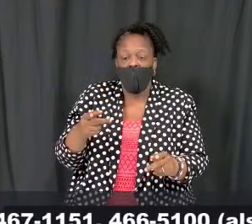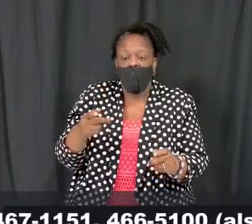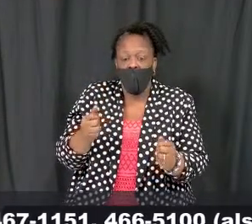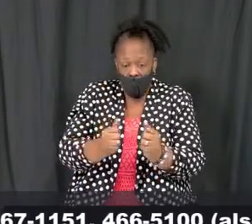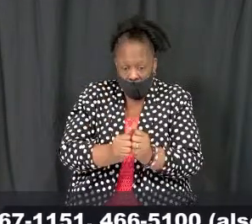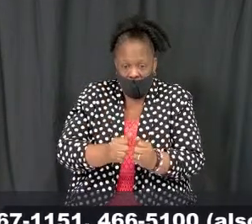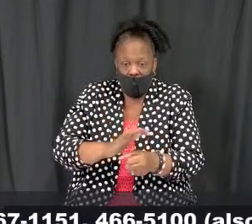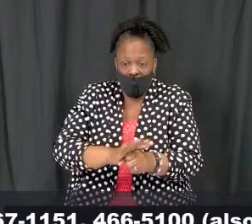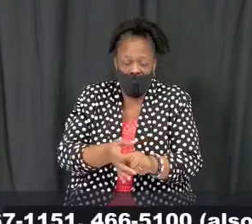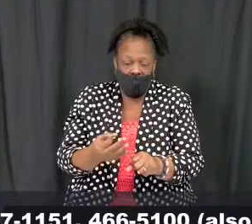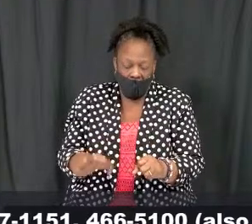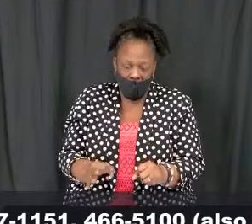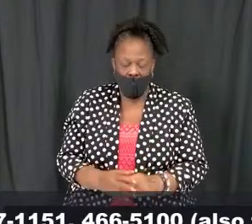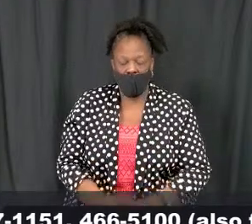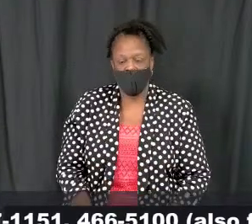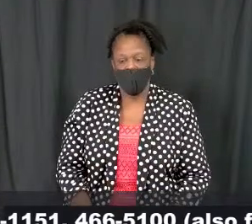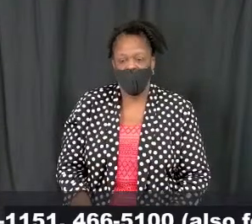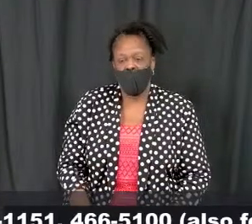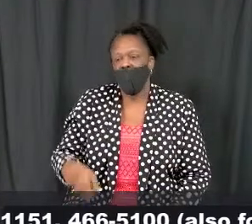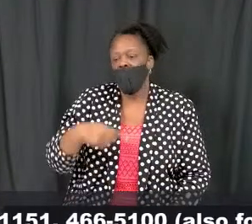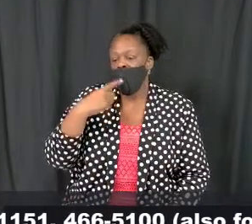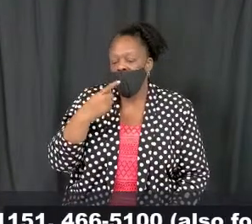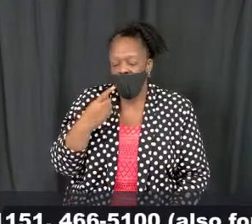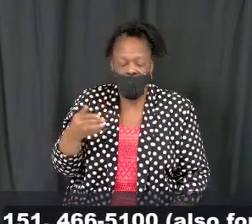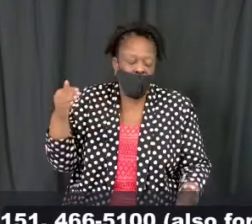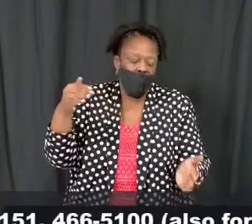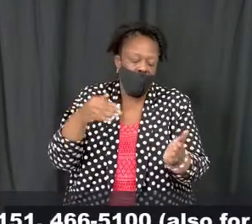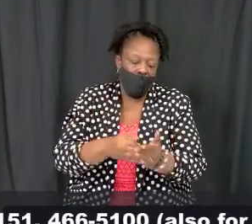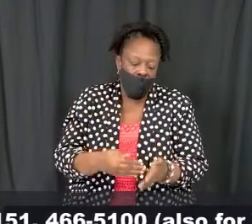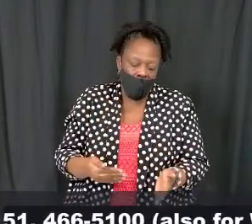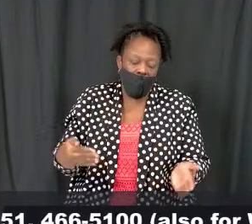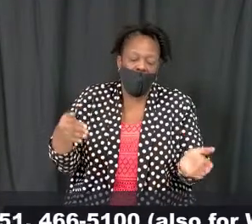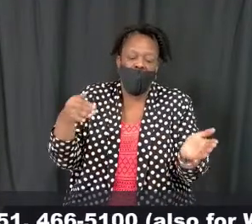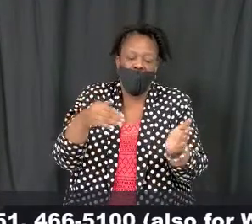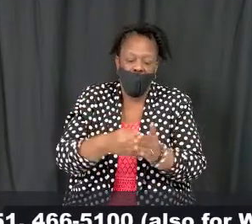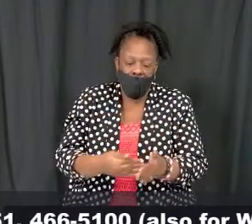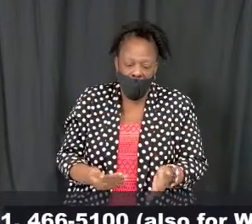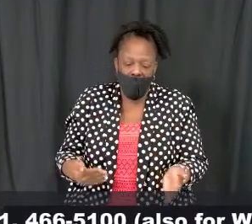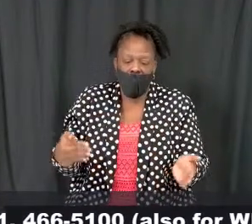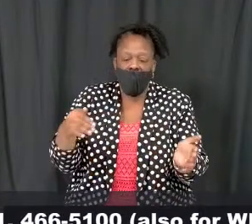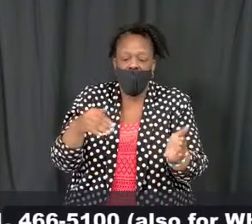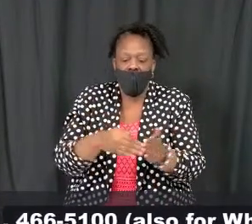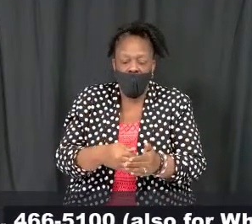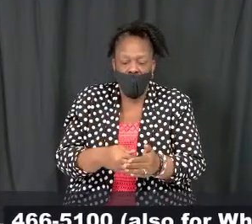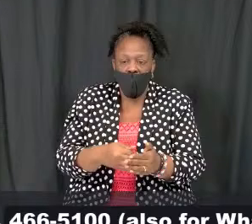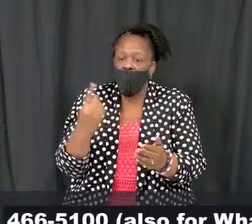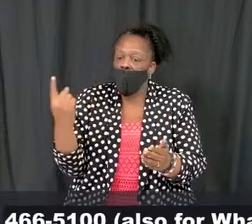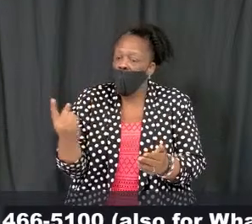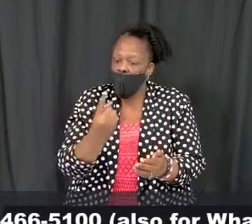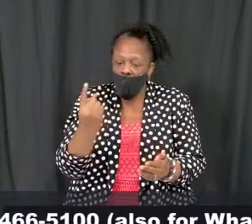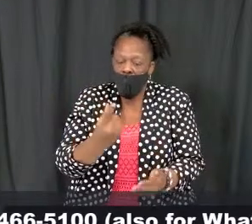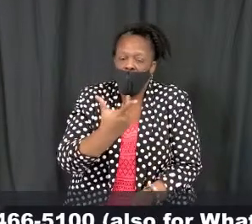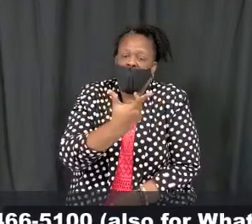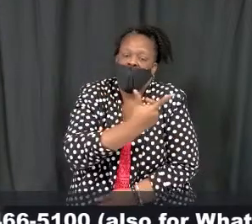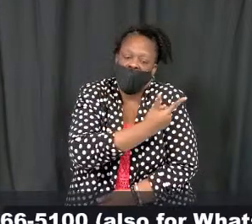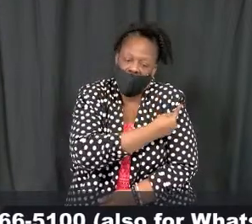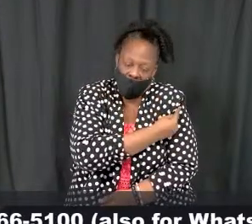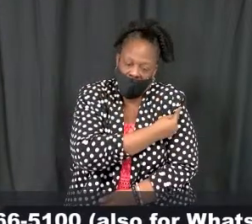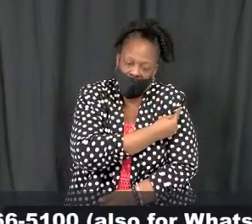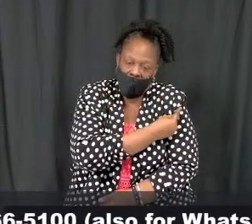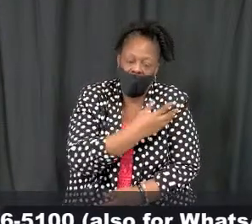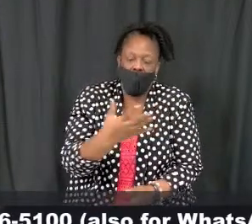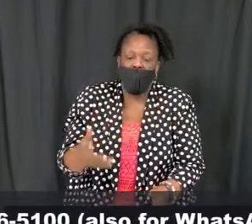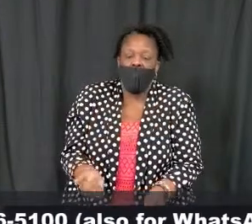We have said repeatedly that it's only a vaccine that was going to get us out of this crisis, and that we will give